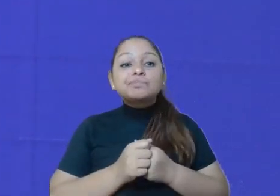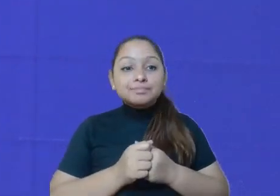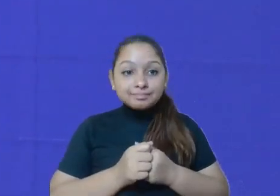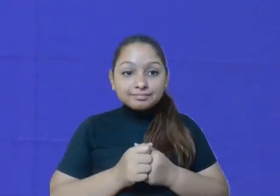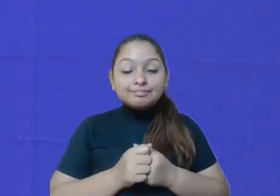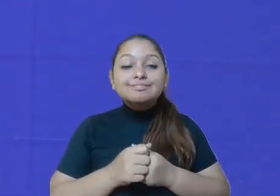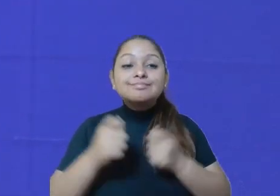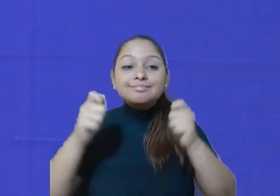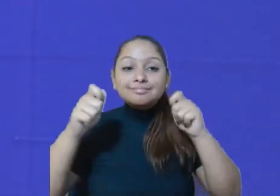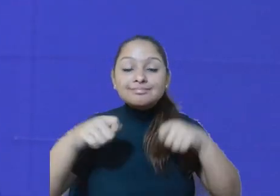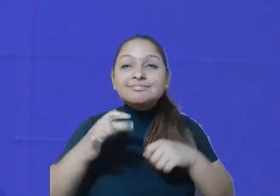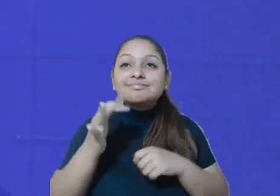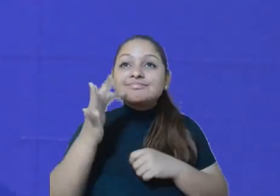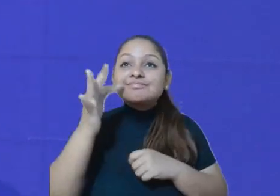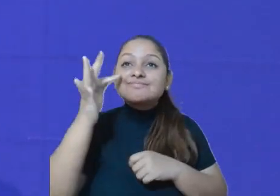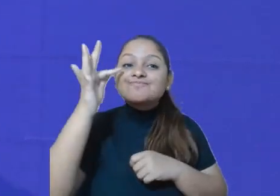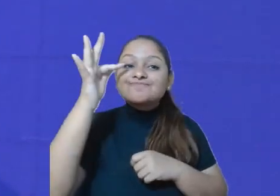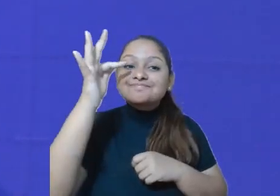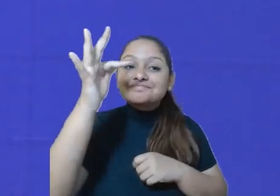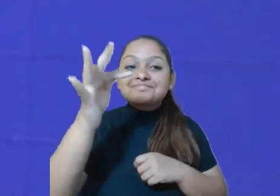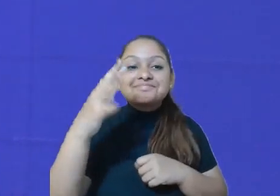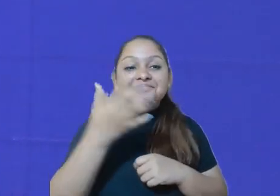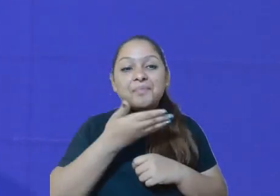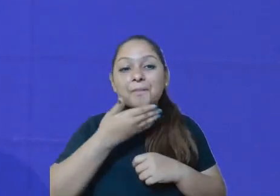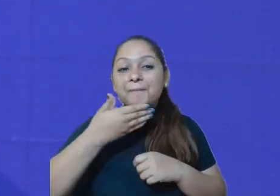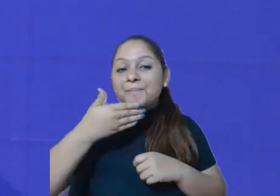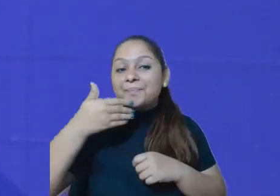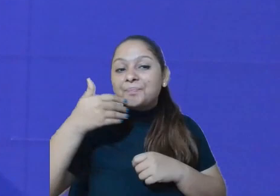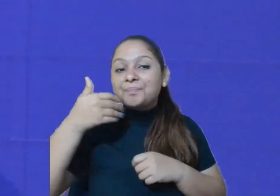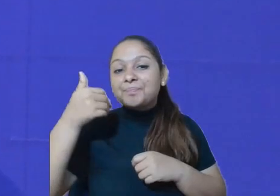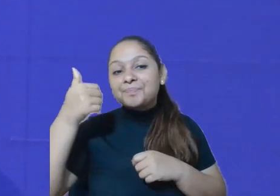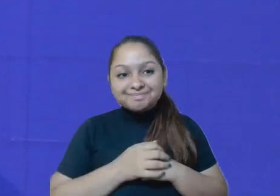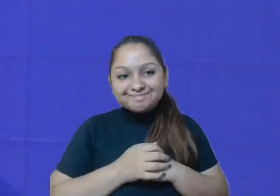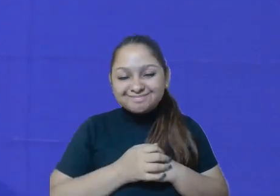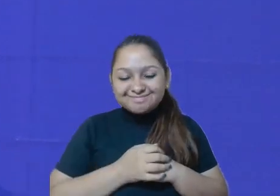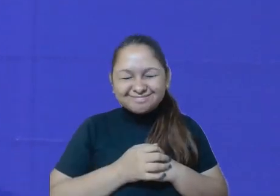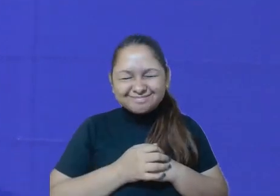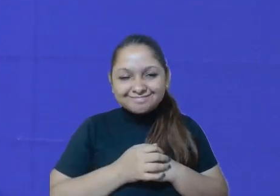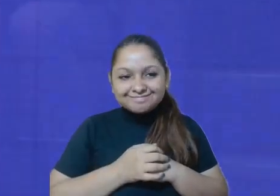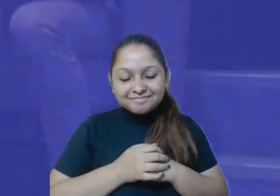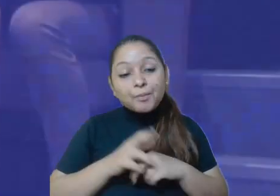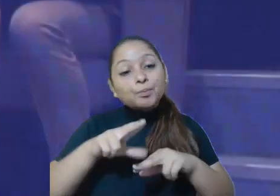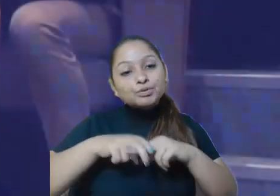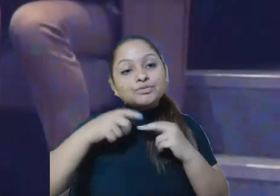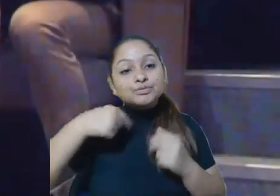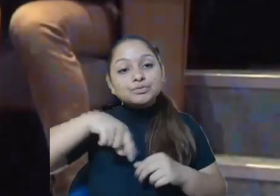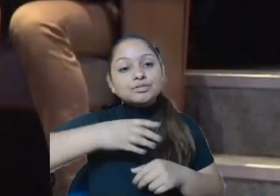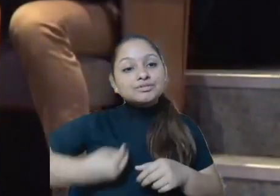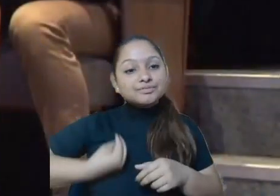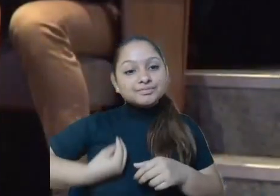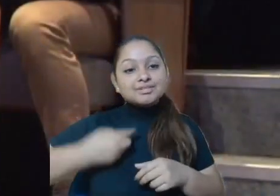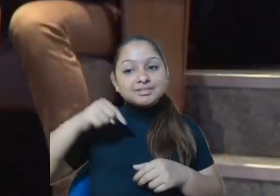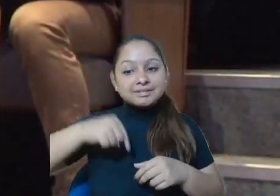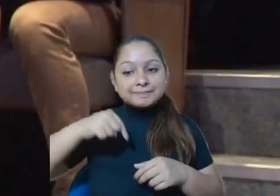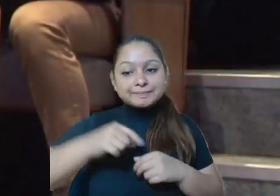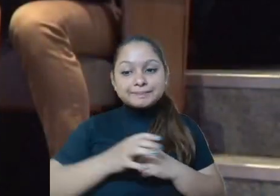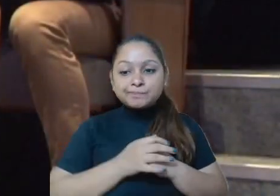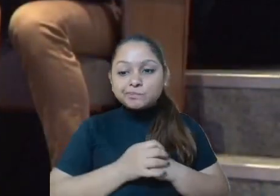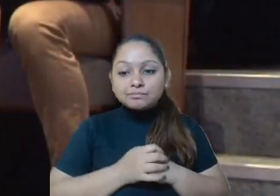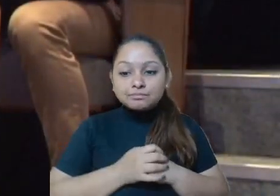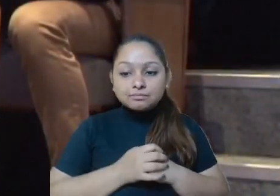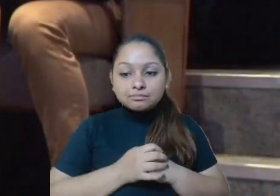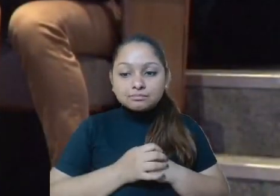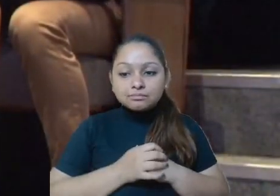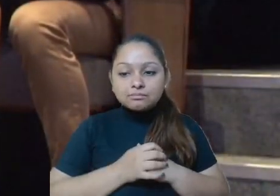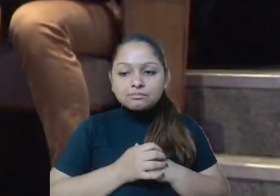future and really make a better world for the next generations. That's why we are here. And to talk a little